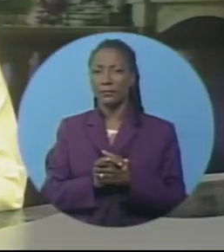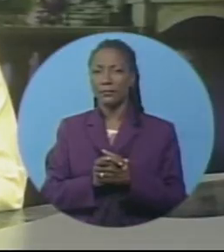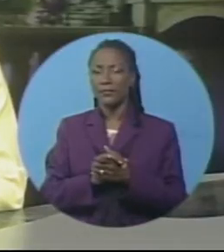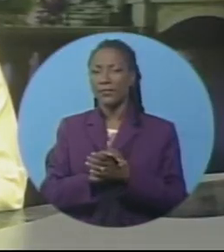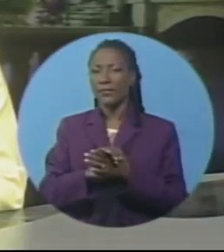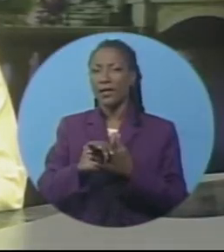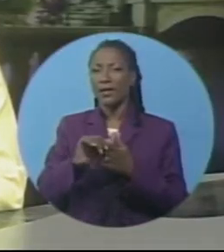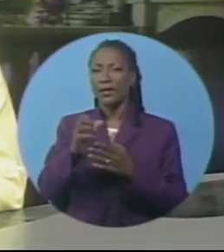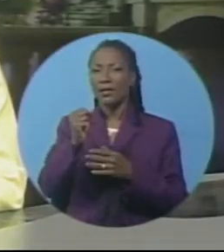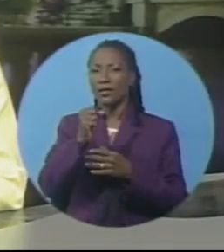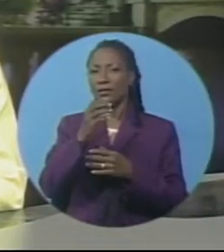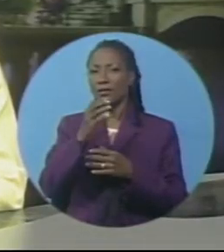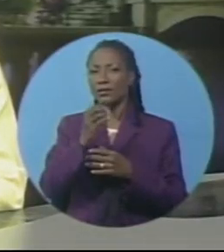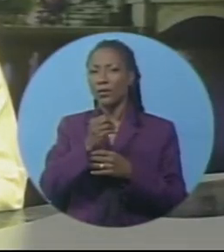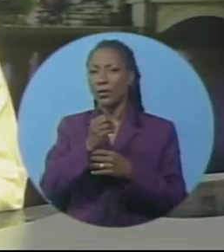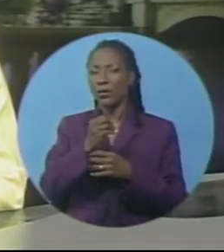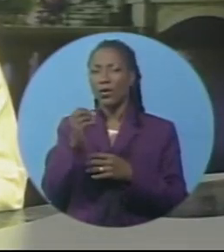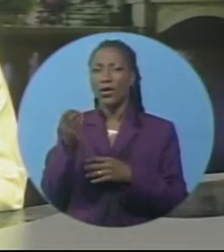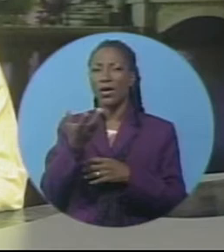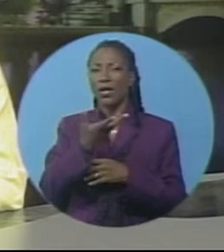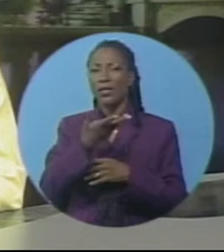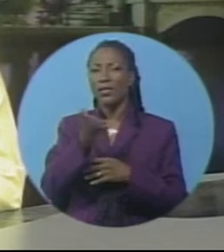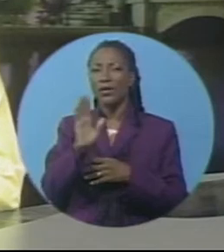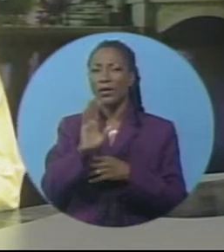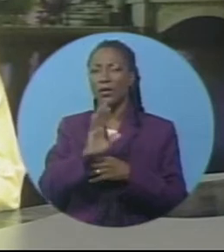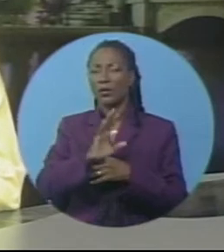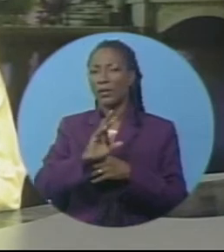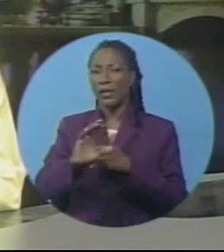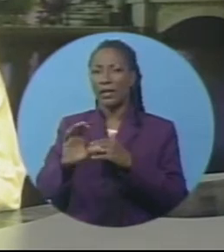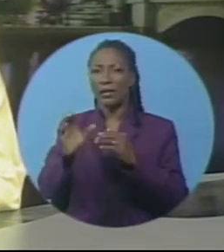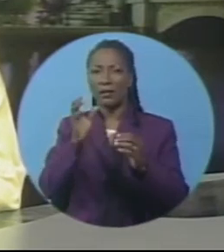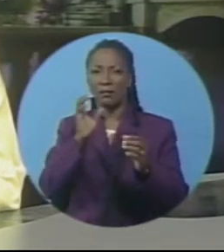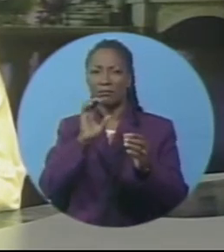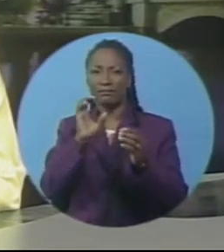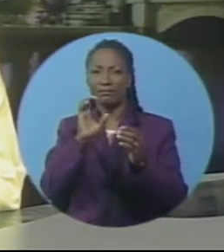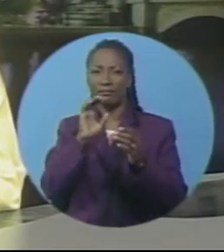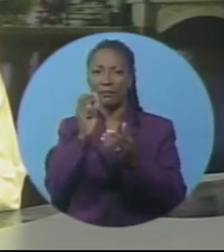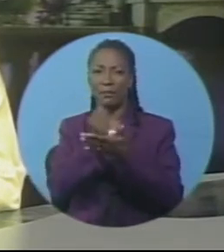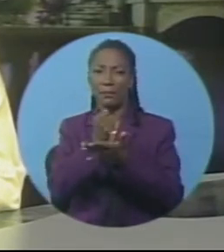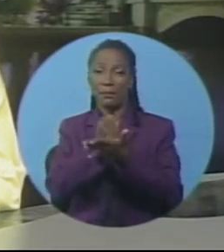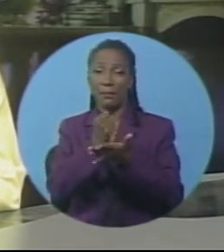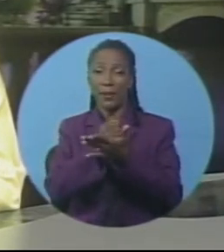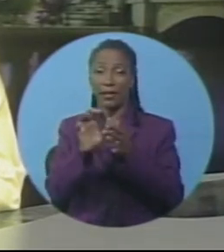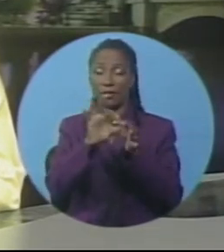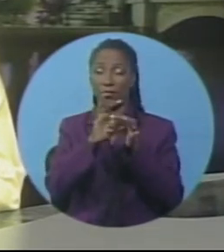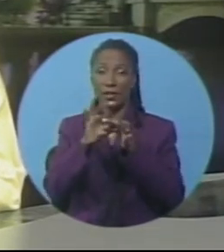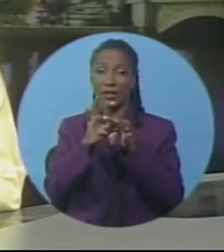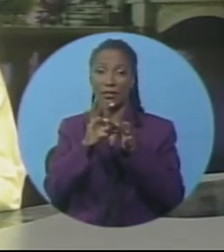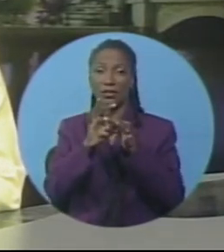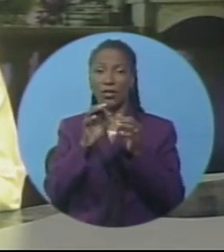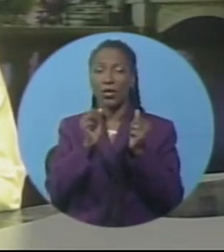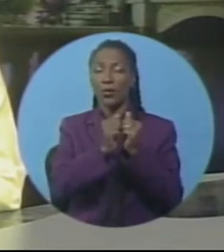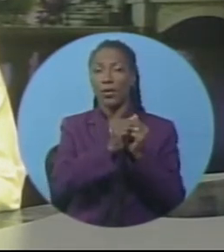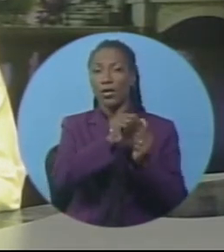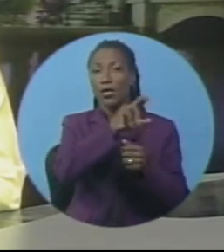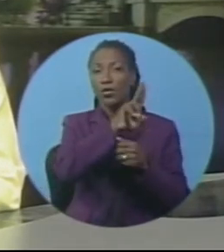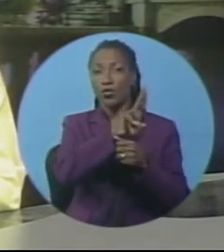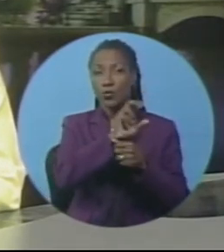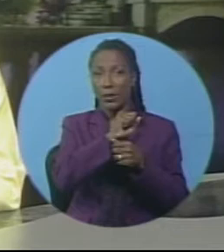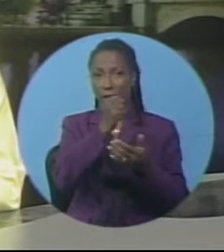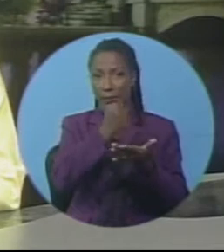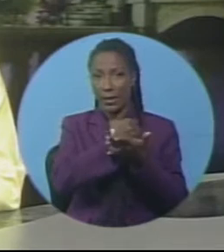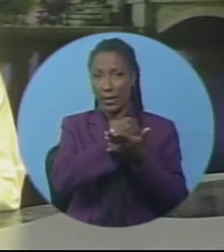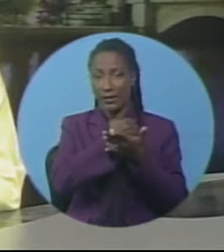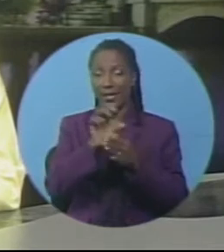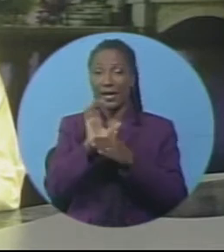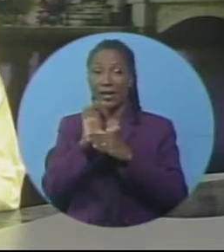The implications of the severing of correspondent banking relations by U.S. banks with Caribbean-based banks will be among the major